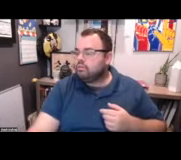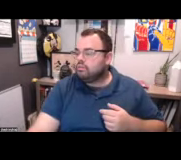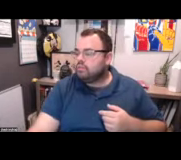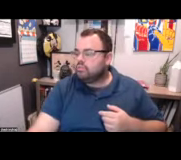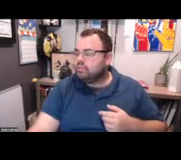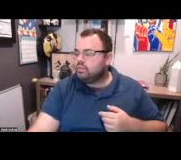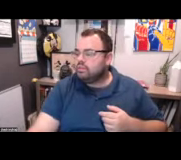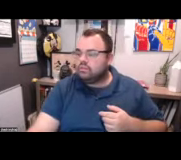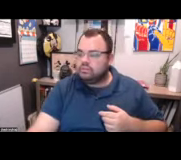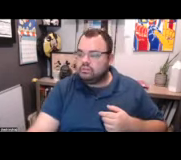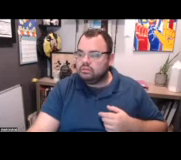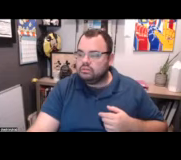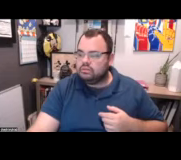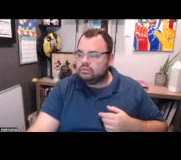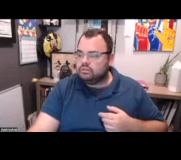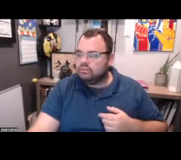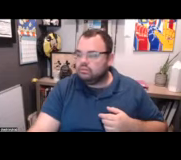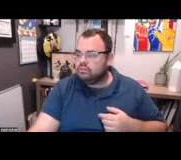or loud?